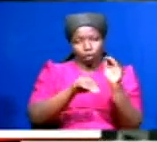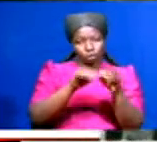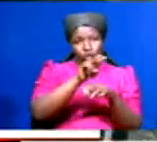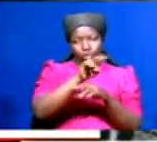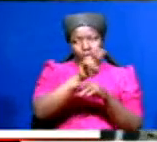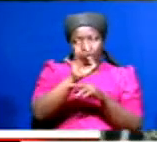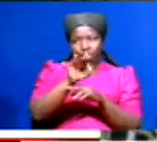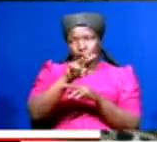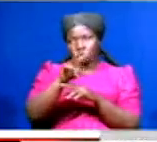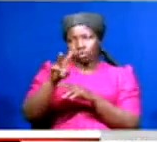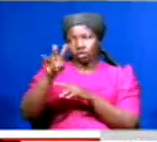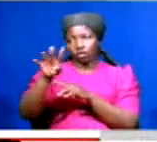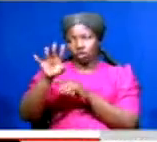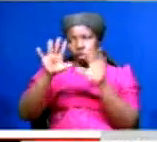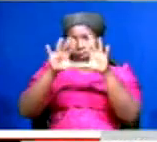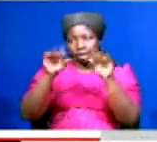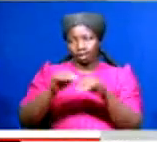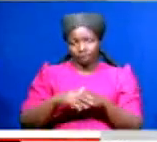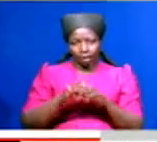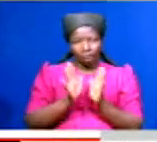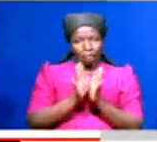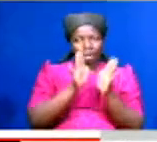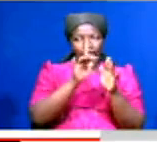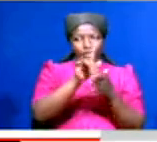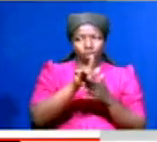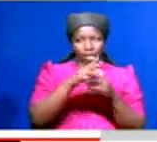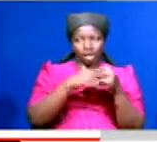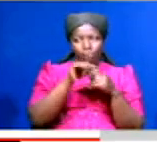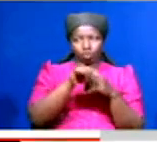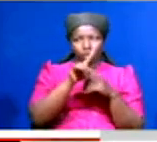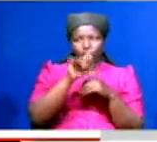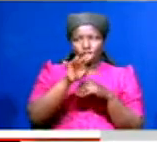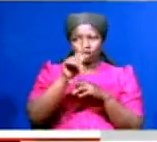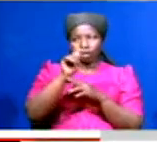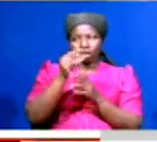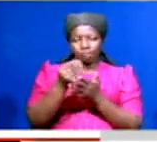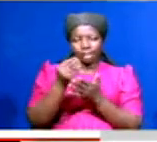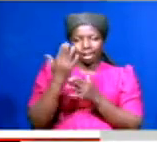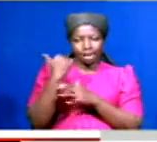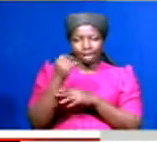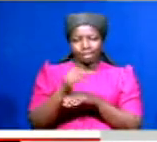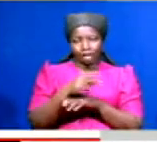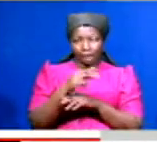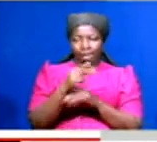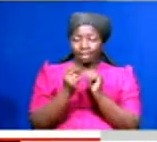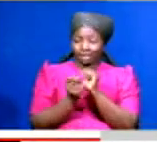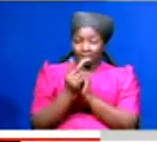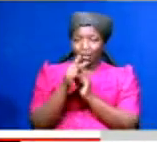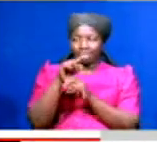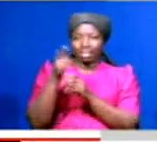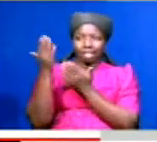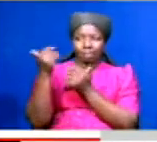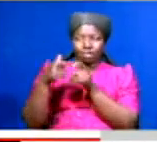The public debt was at 9.14 trillion shillings last December. This is expected to increase